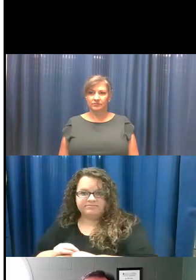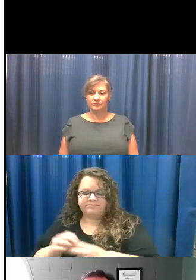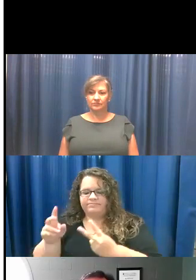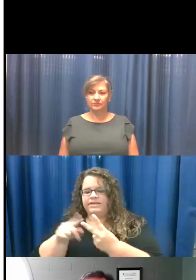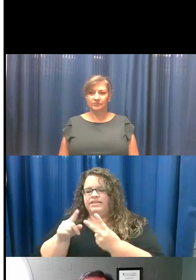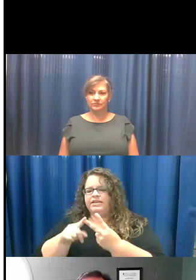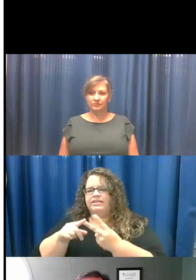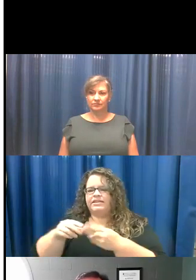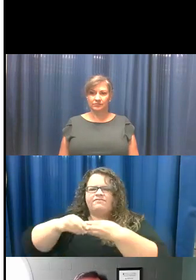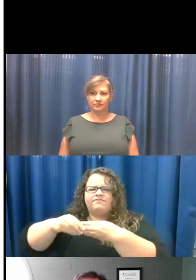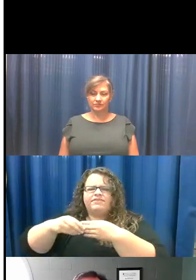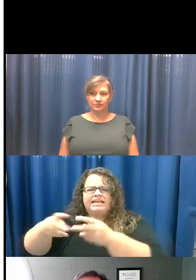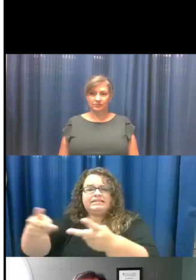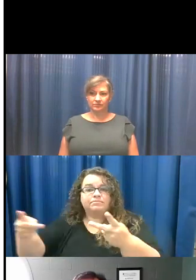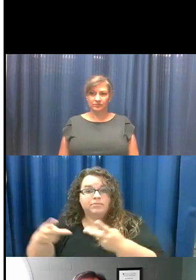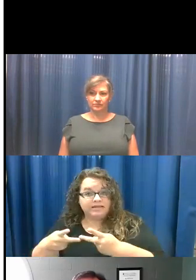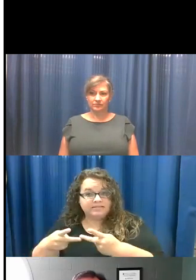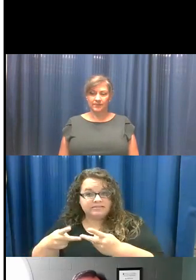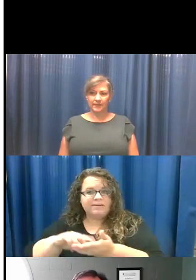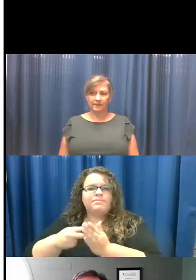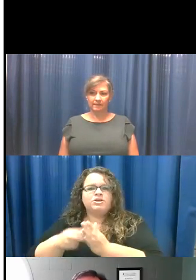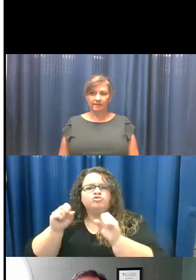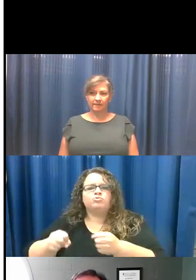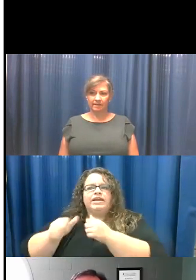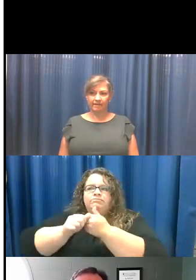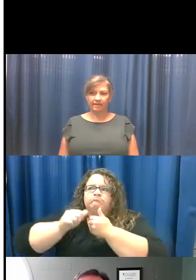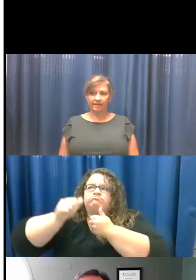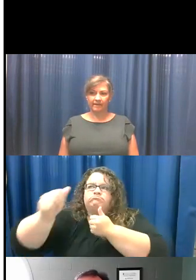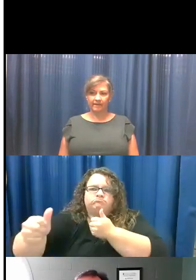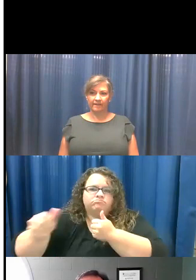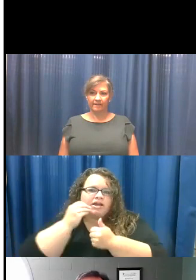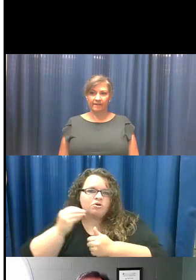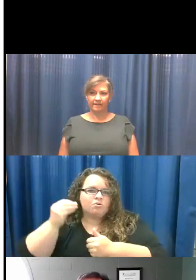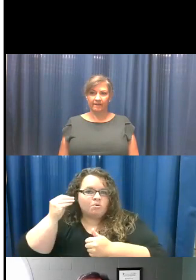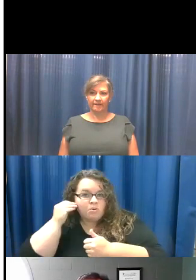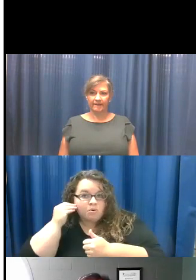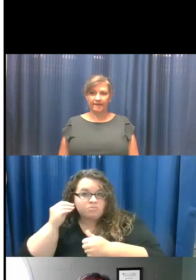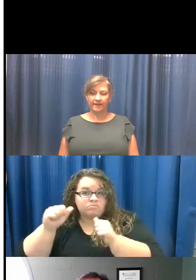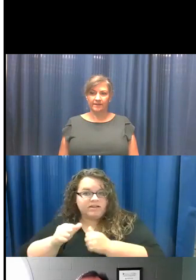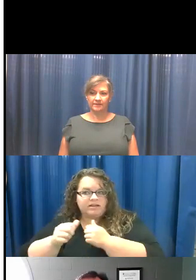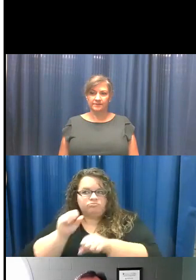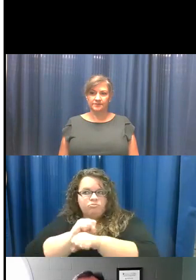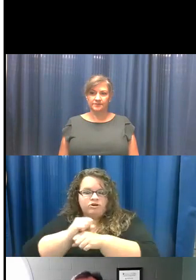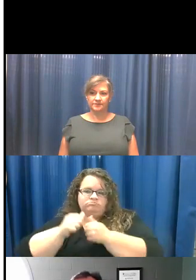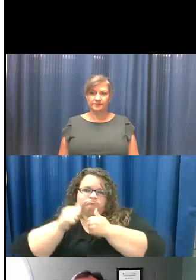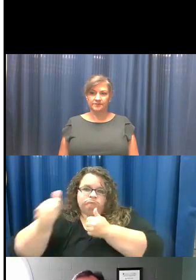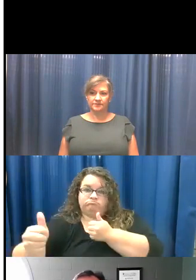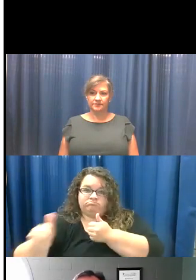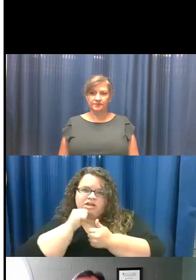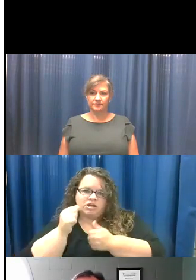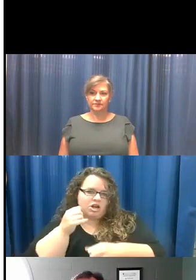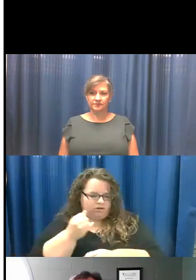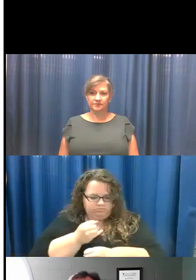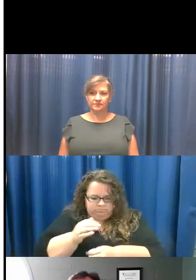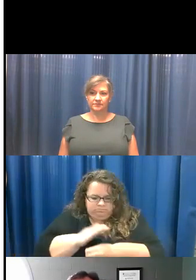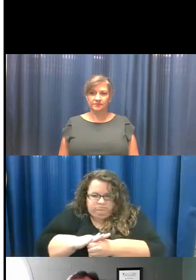work remotely part of the time. So we're allowing employees to work remotely up to 2 days a week. It's certainly possible that a